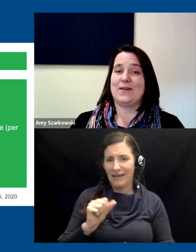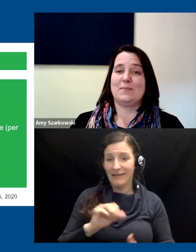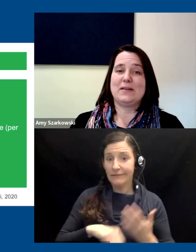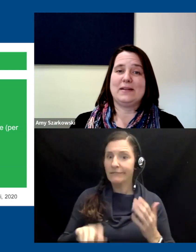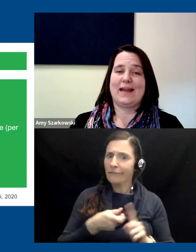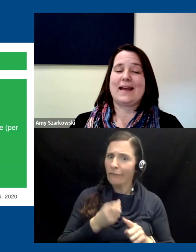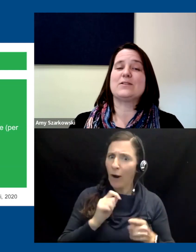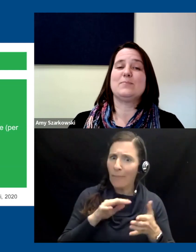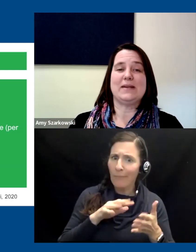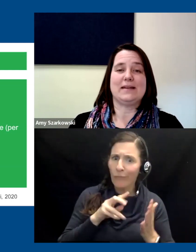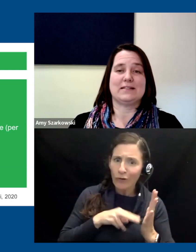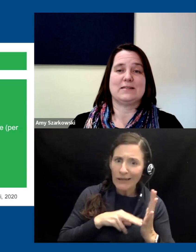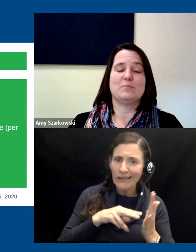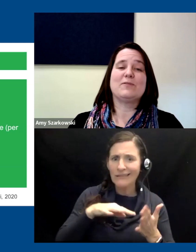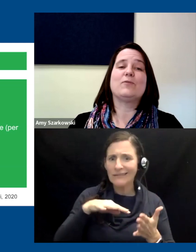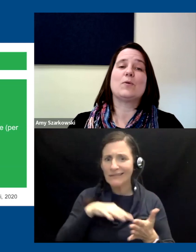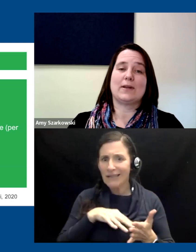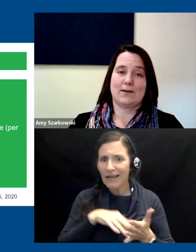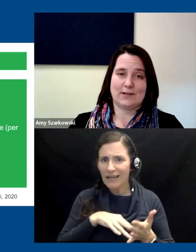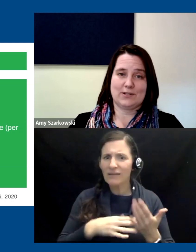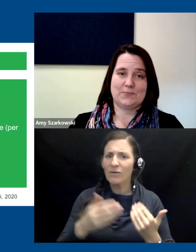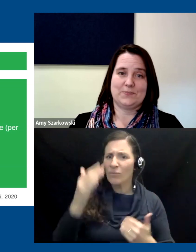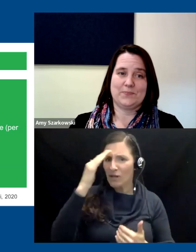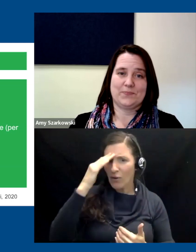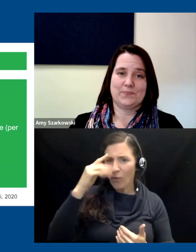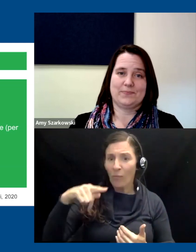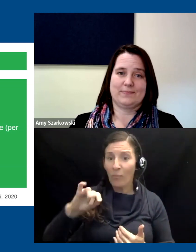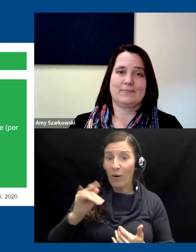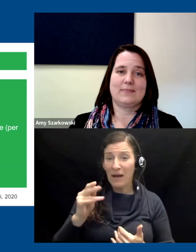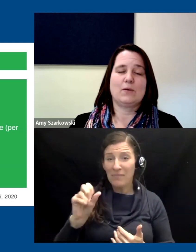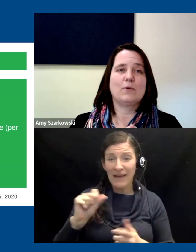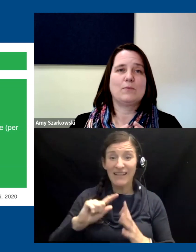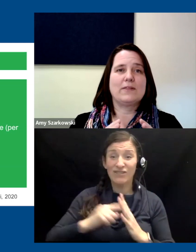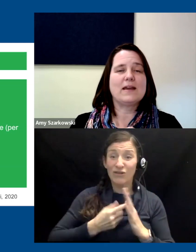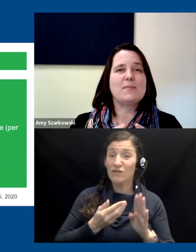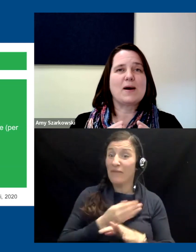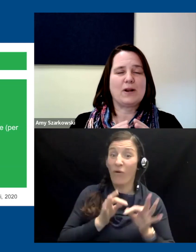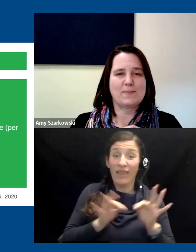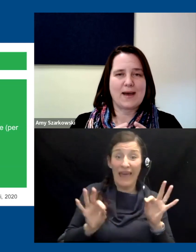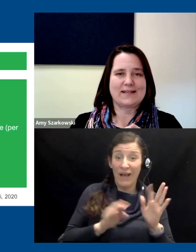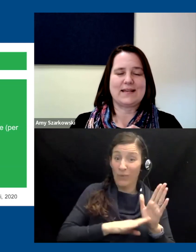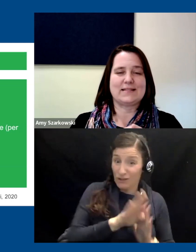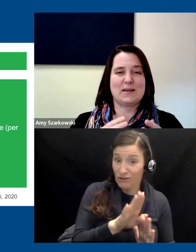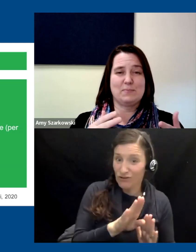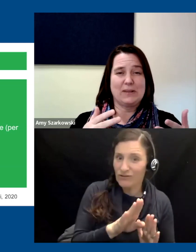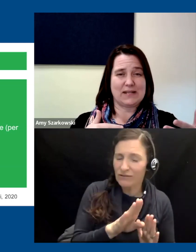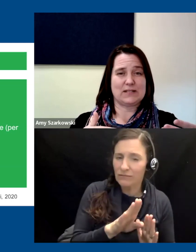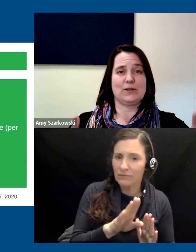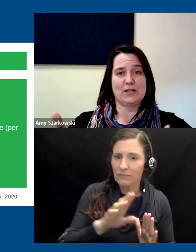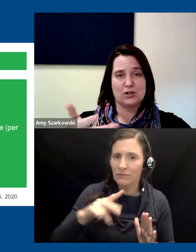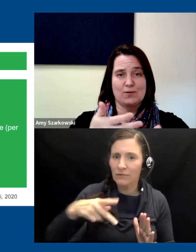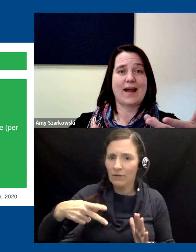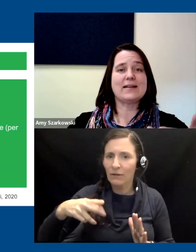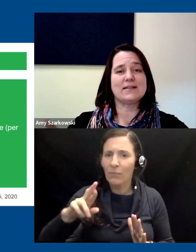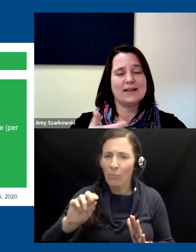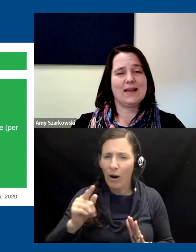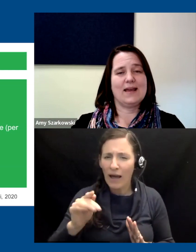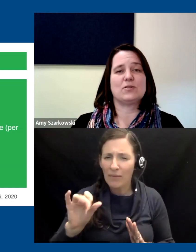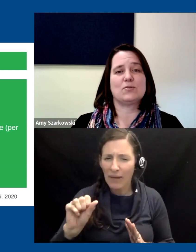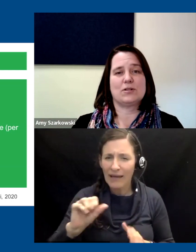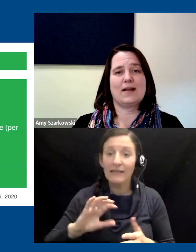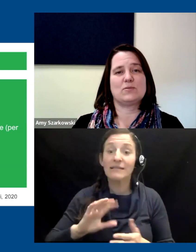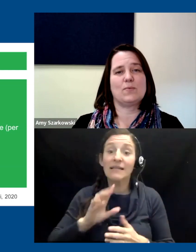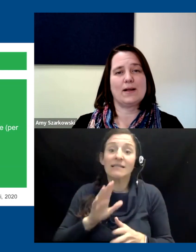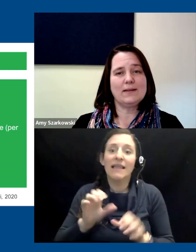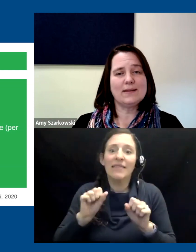pragmatic development actually begins before language. When we think about pragmatics as the ability to interact